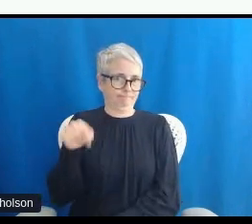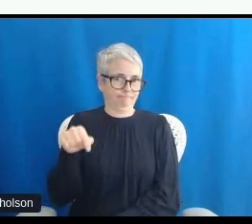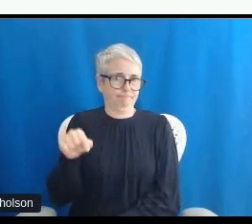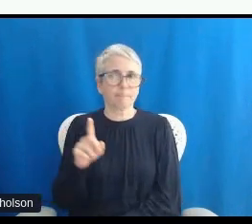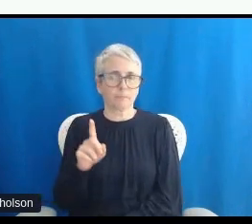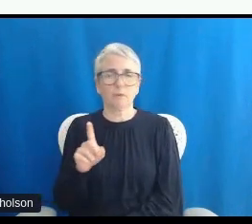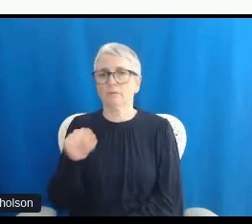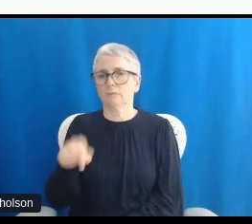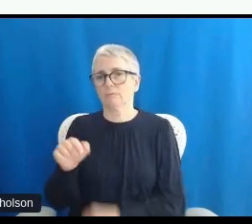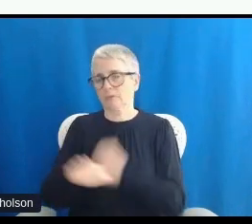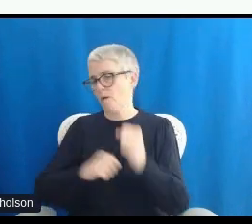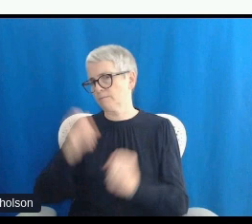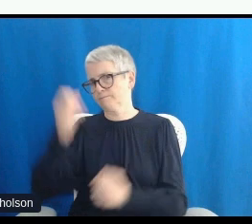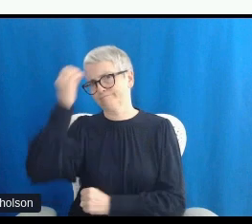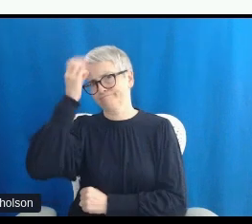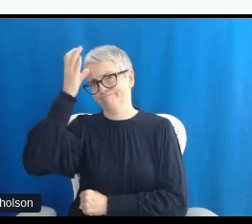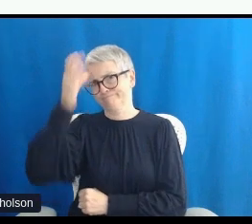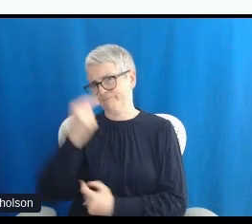around accessibility.